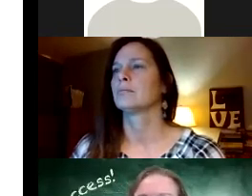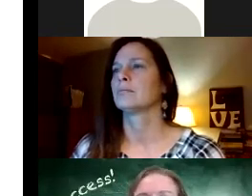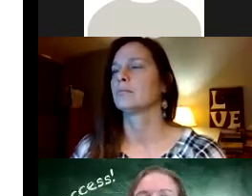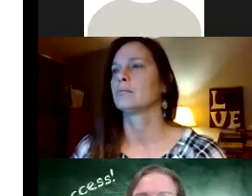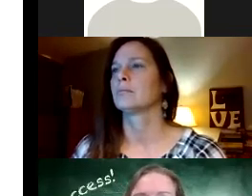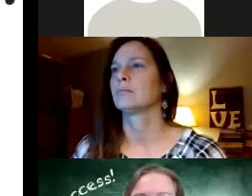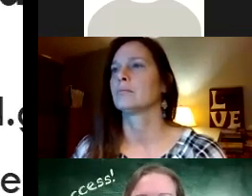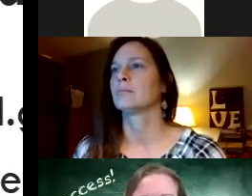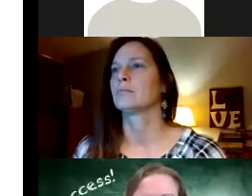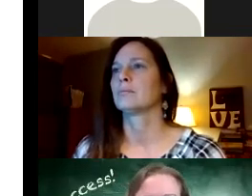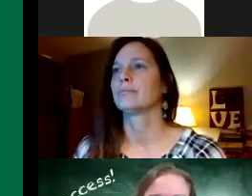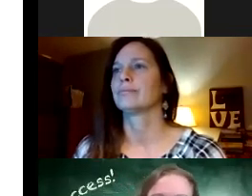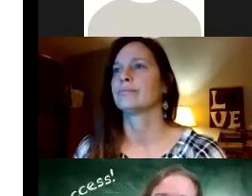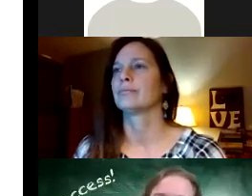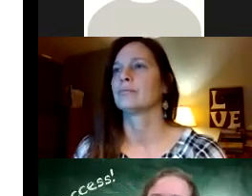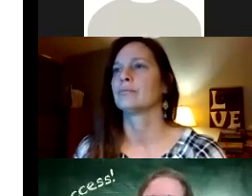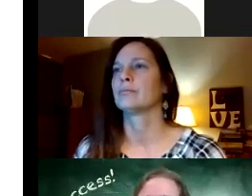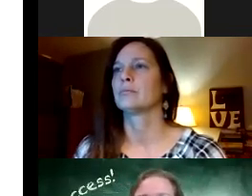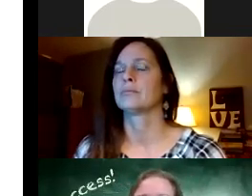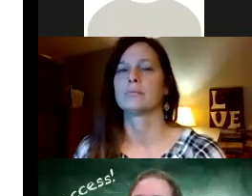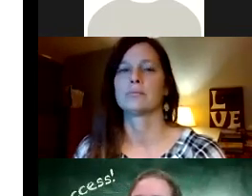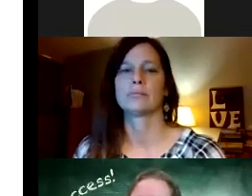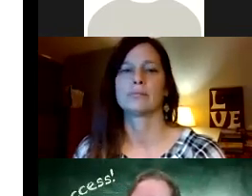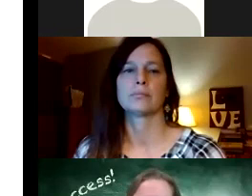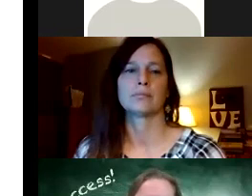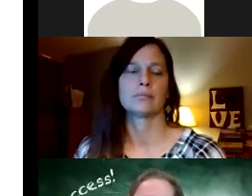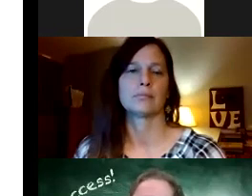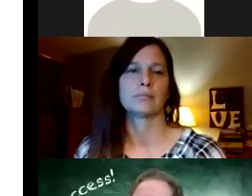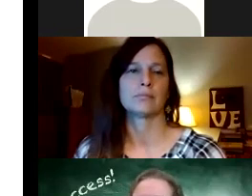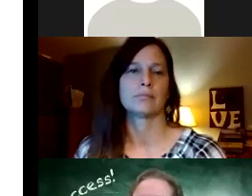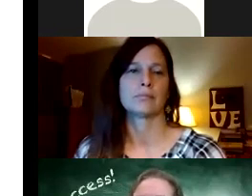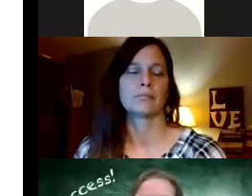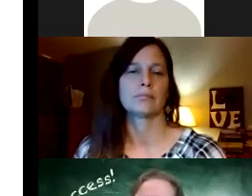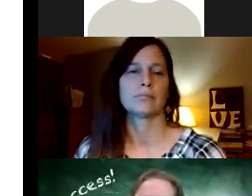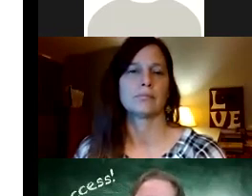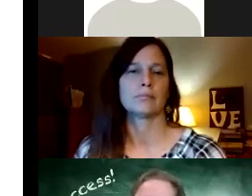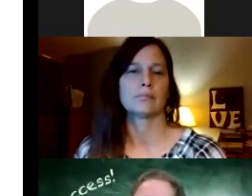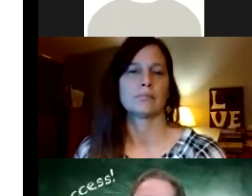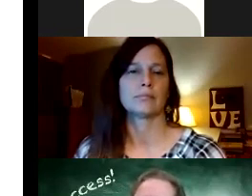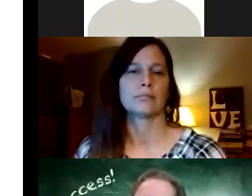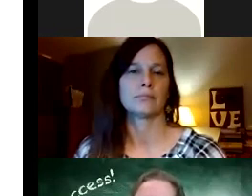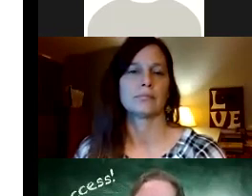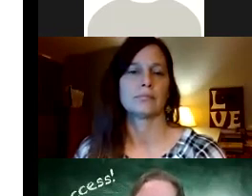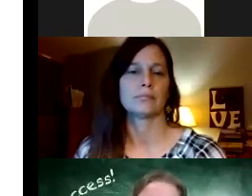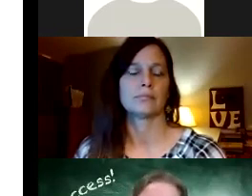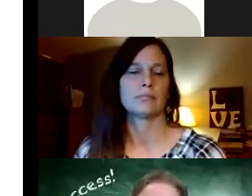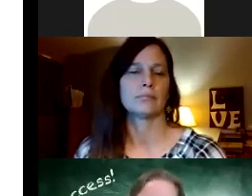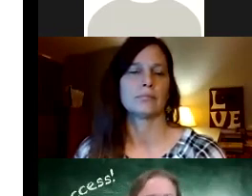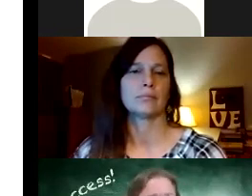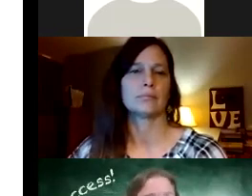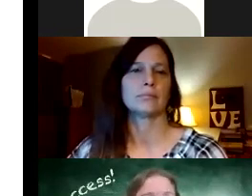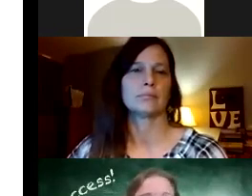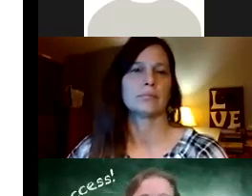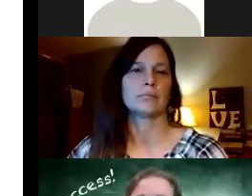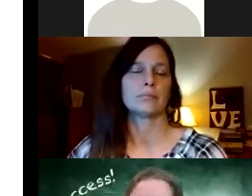social security number. And this is just what it looks like. So you need to have your social security number there available to you. Make